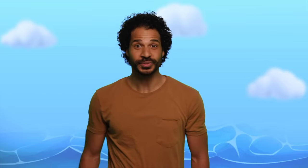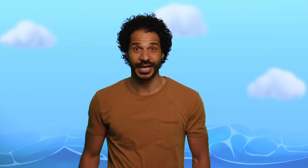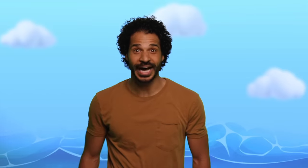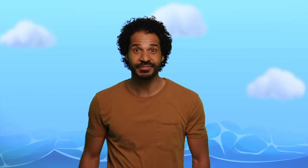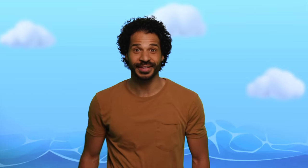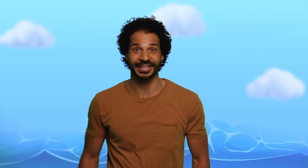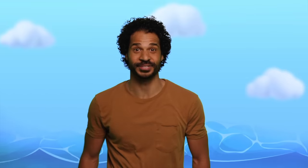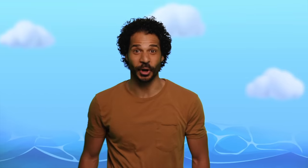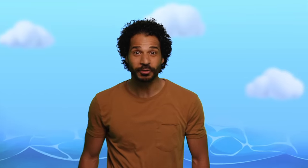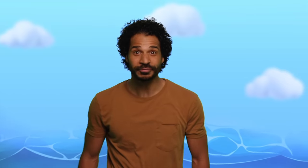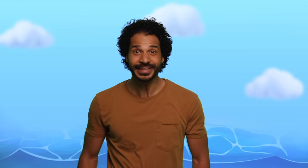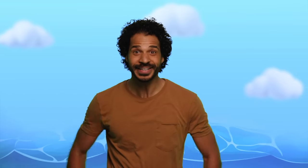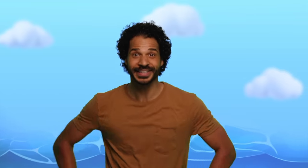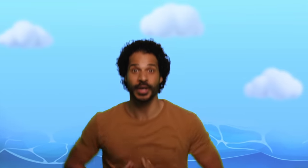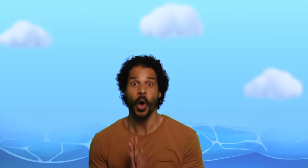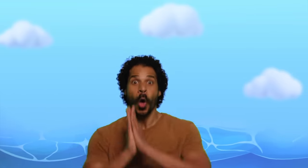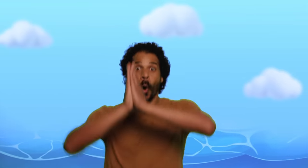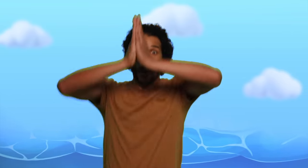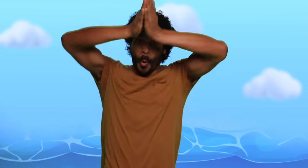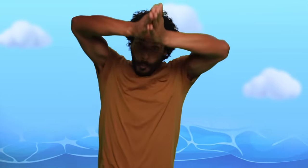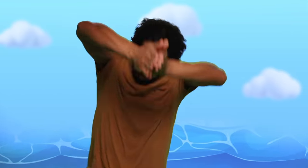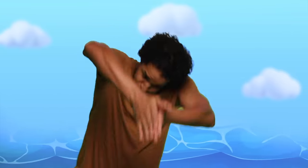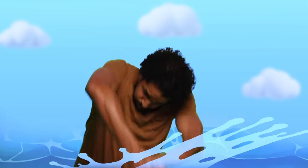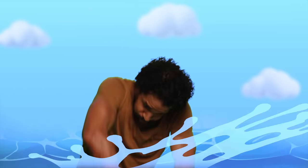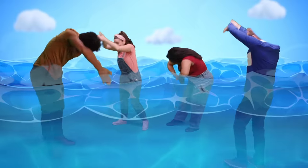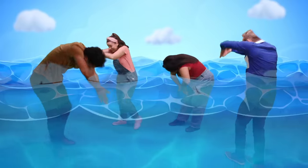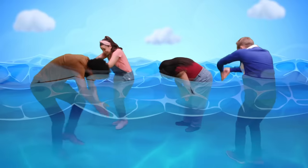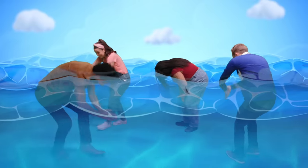Can you dive like a dolphin?